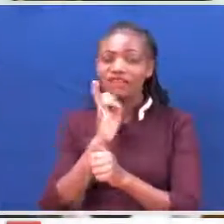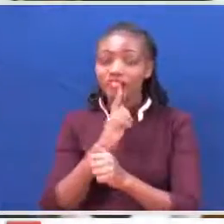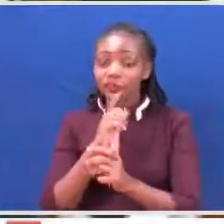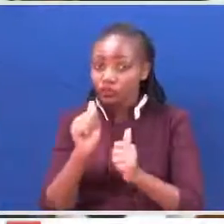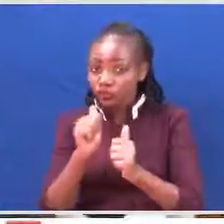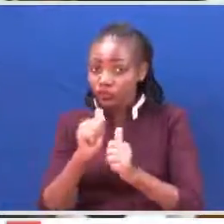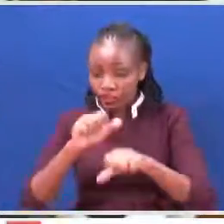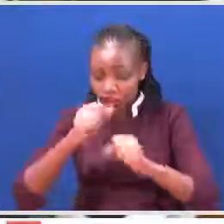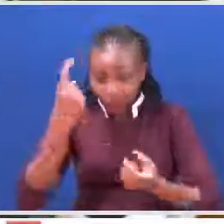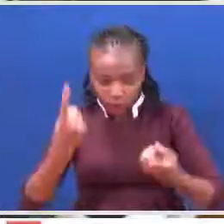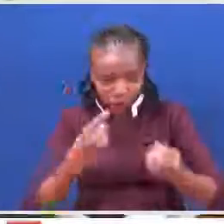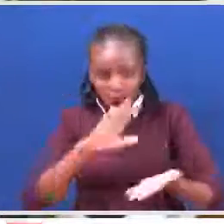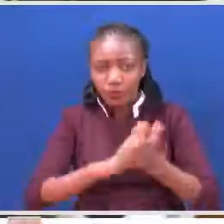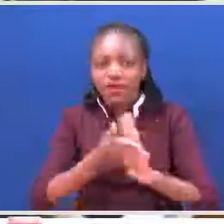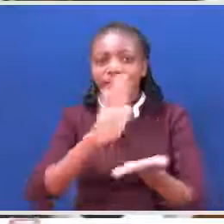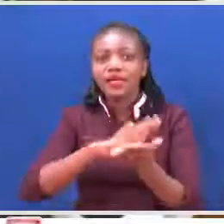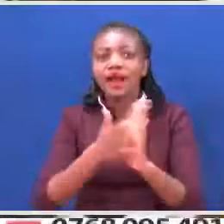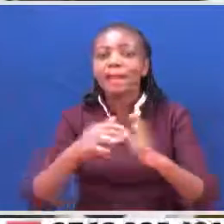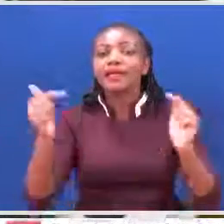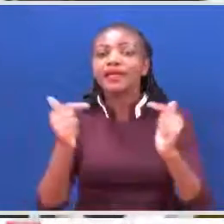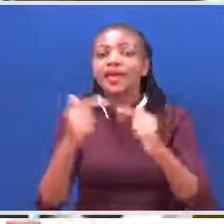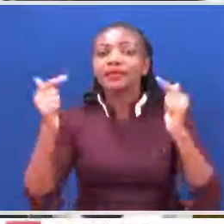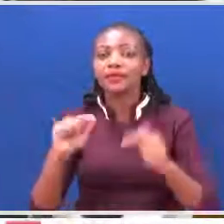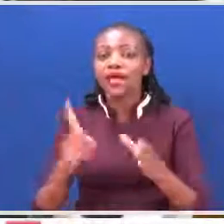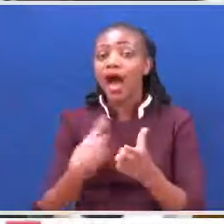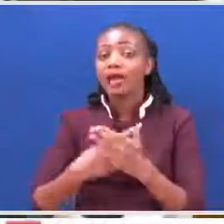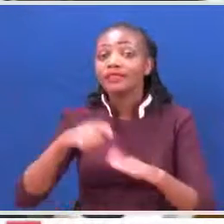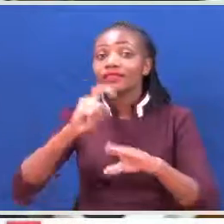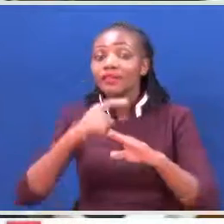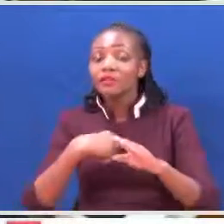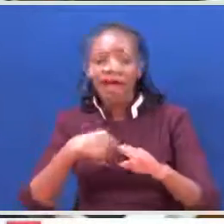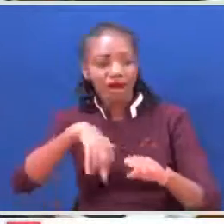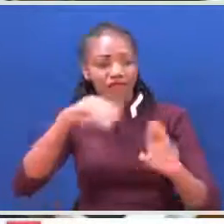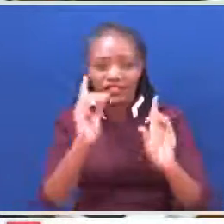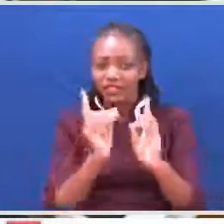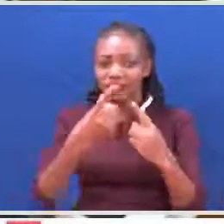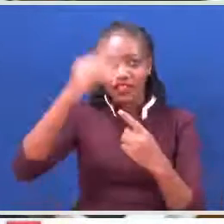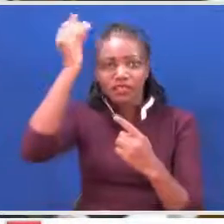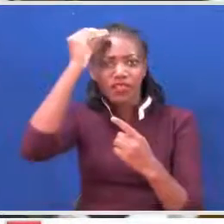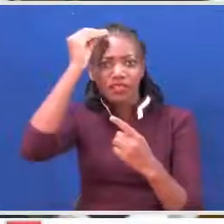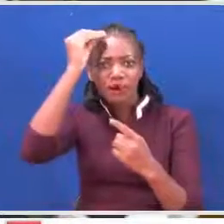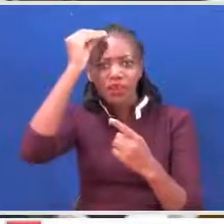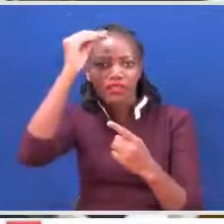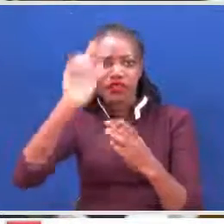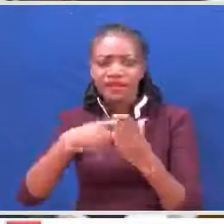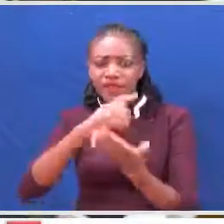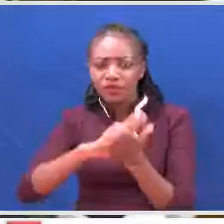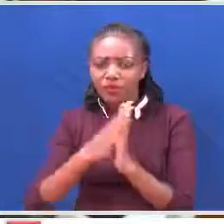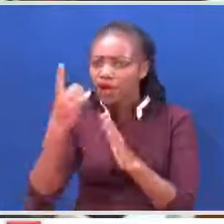can compete without being enemies, and that in our diversity, we are still one